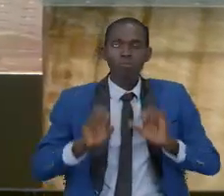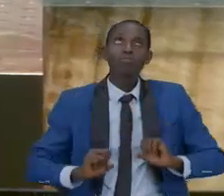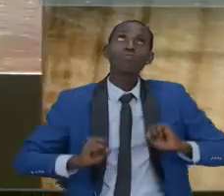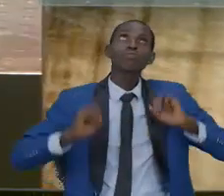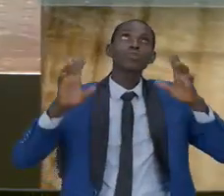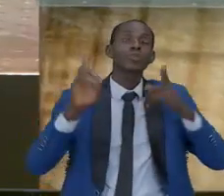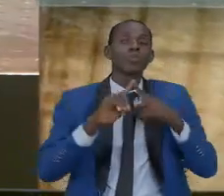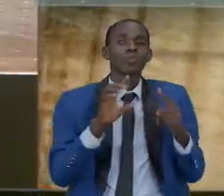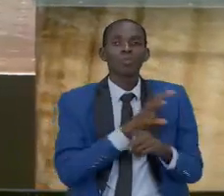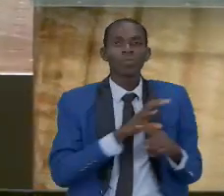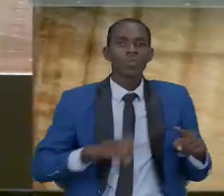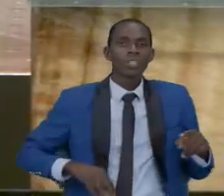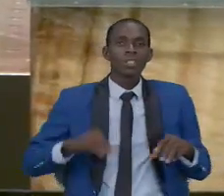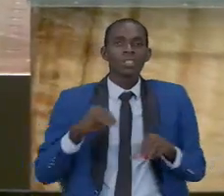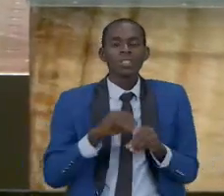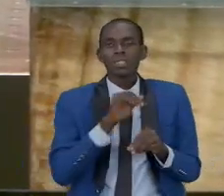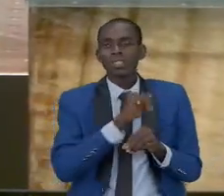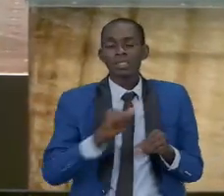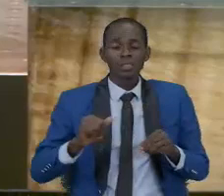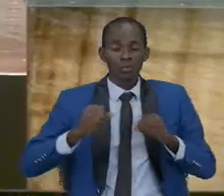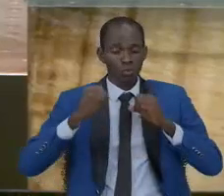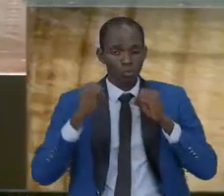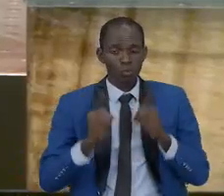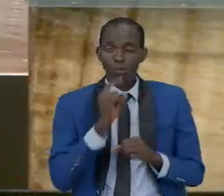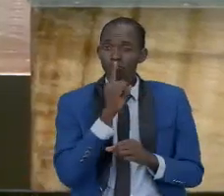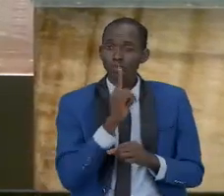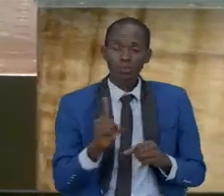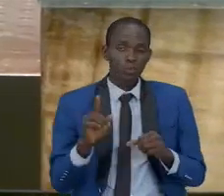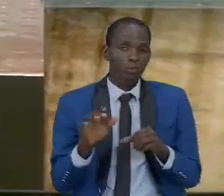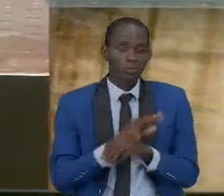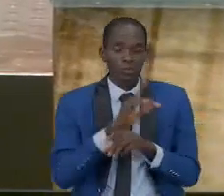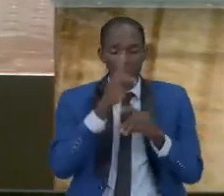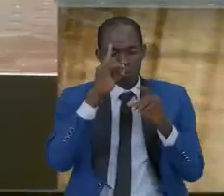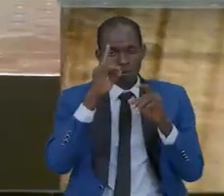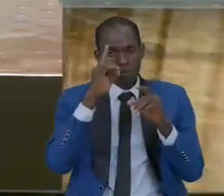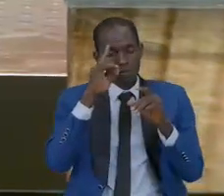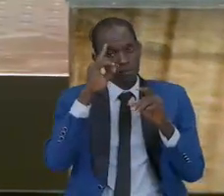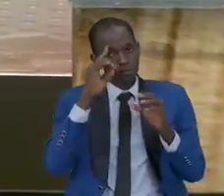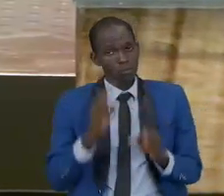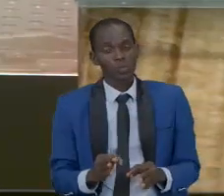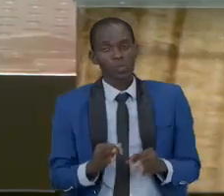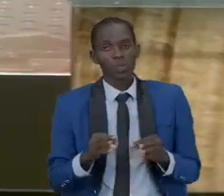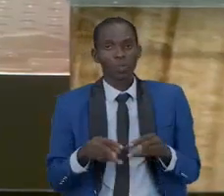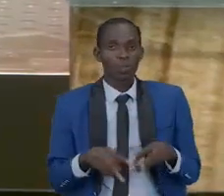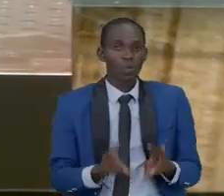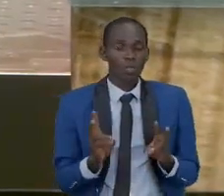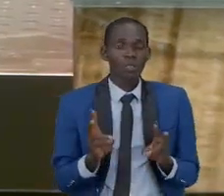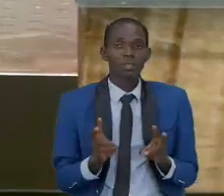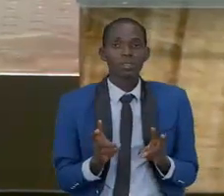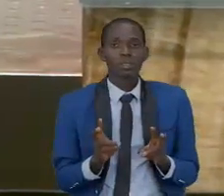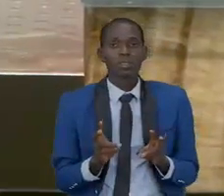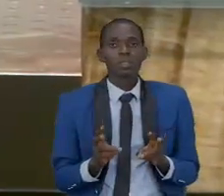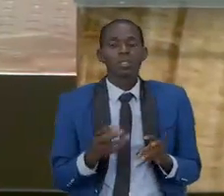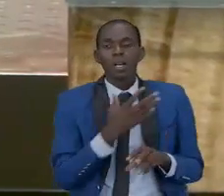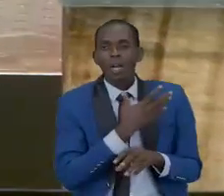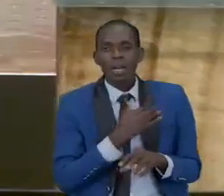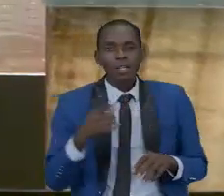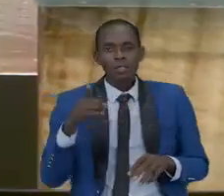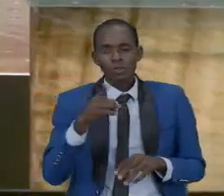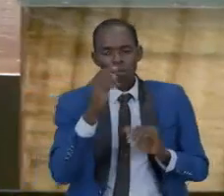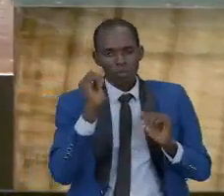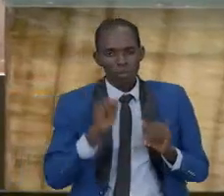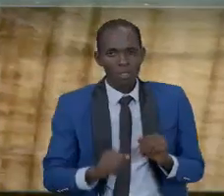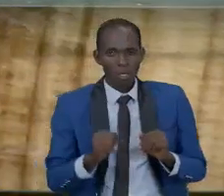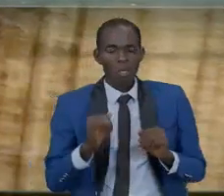in a very definite way for a definite experience that you identify